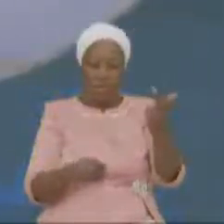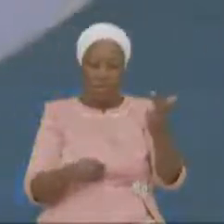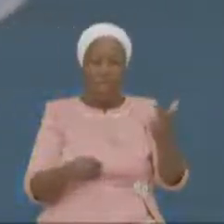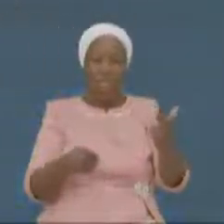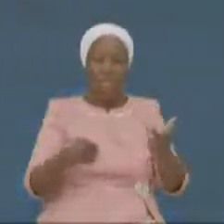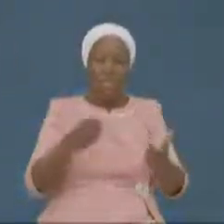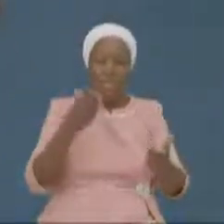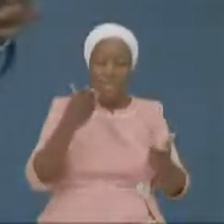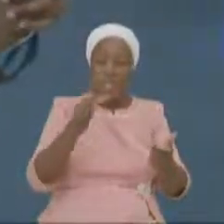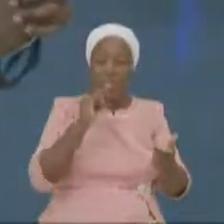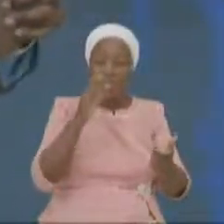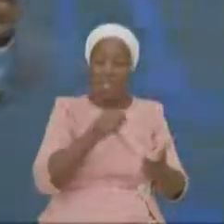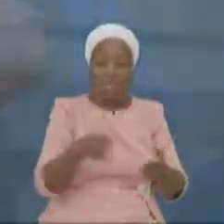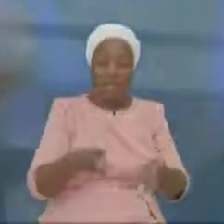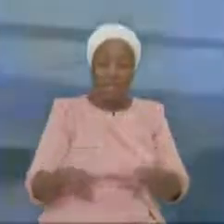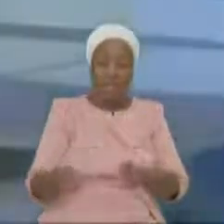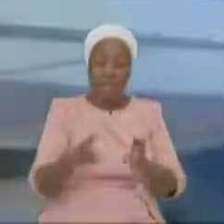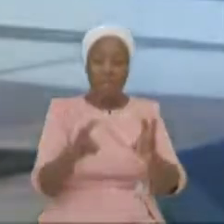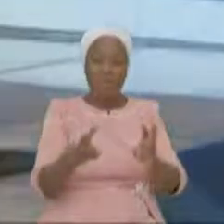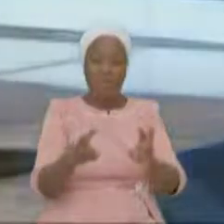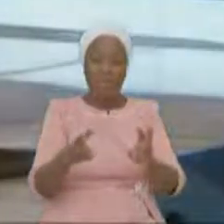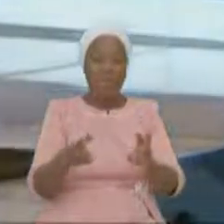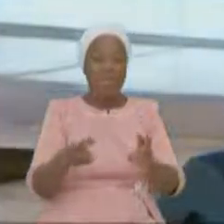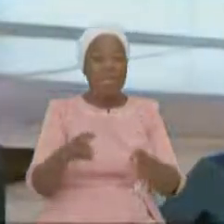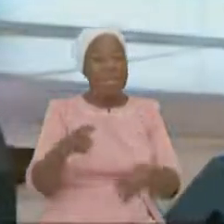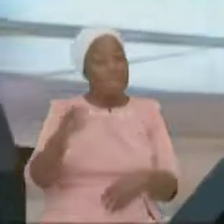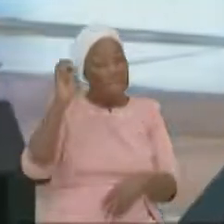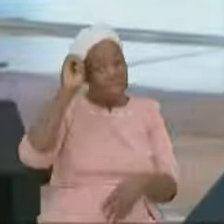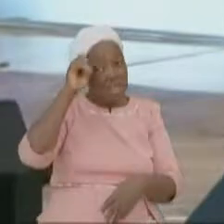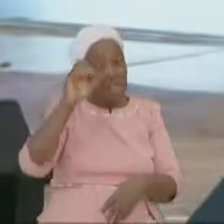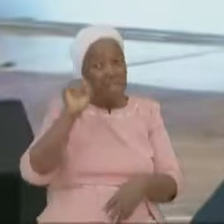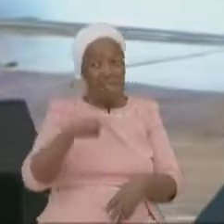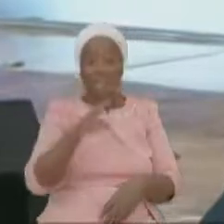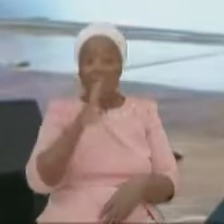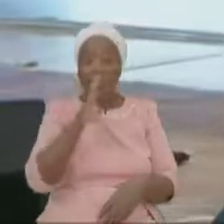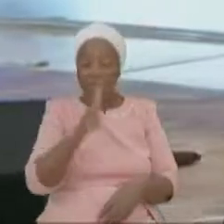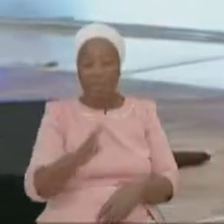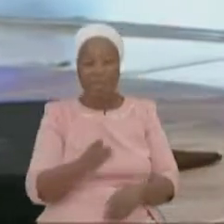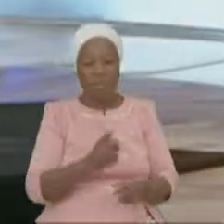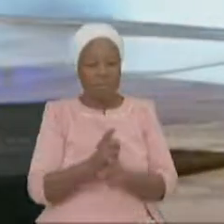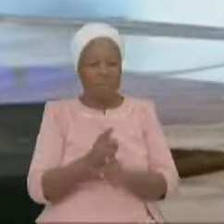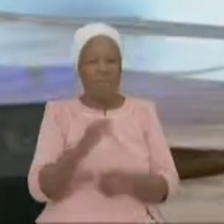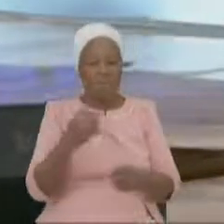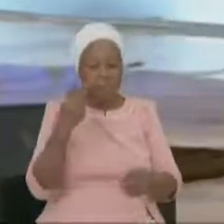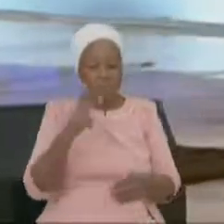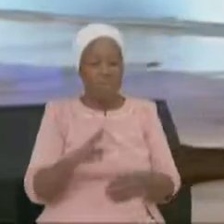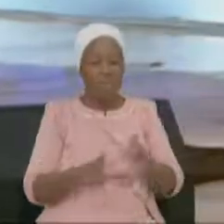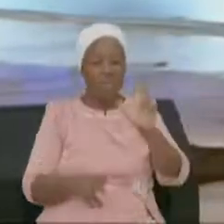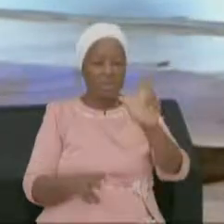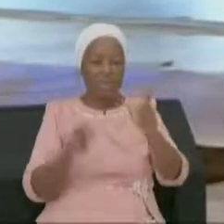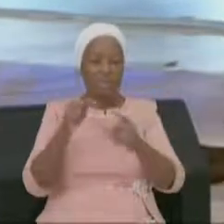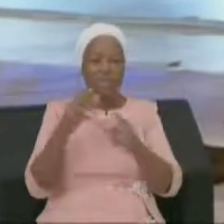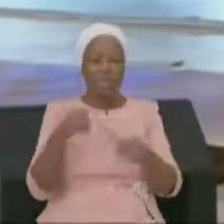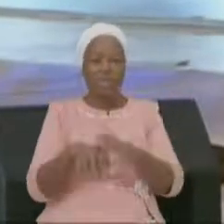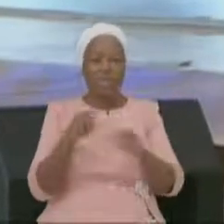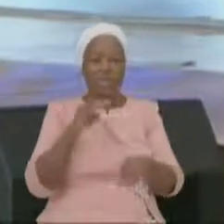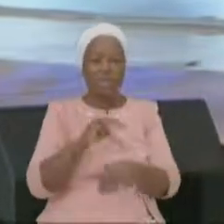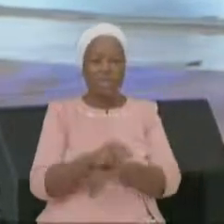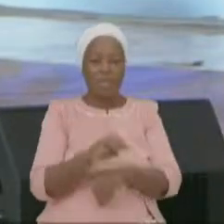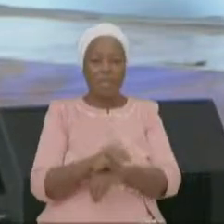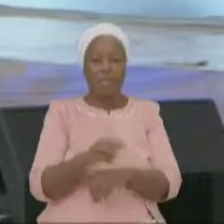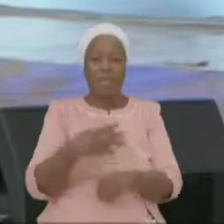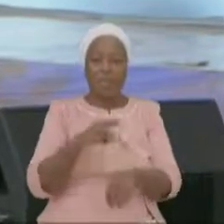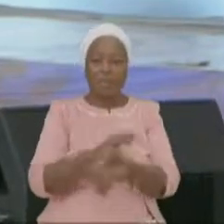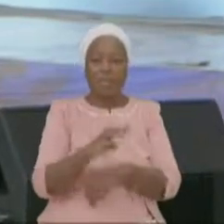a way he could be right. 3 points we're considering the message. The